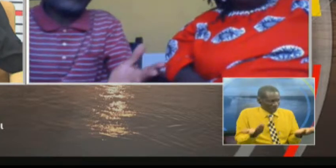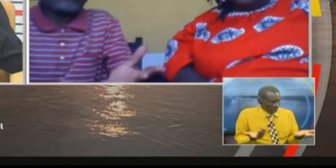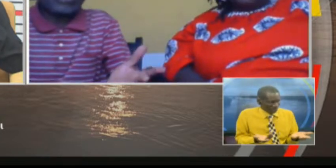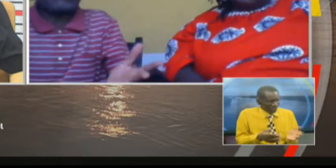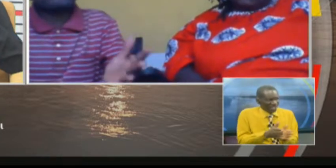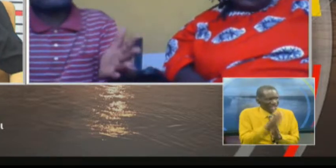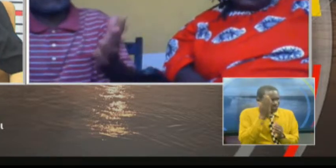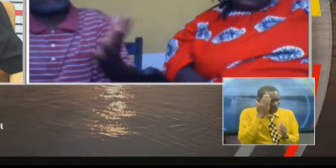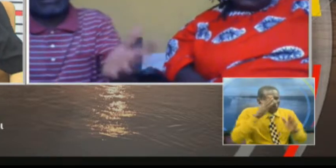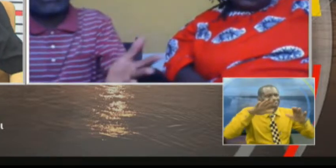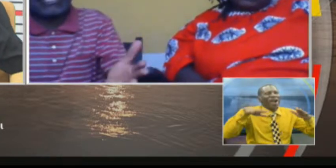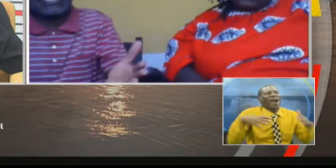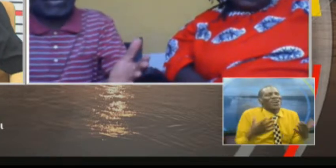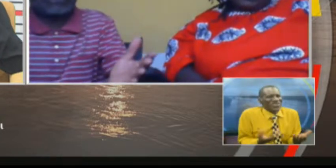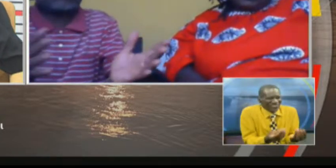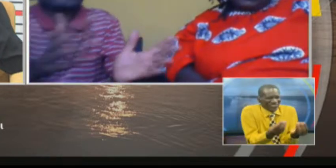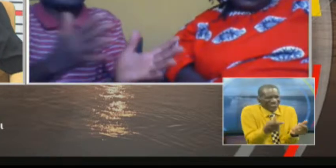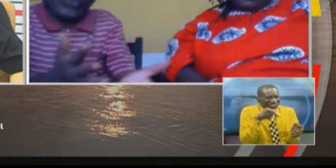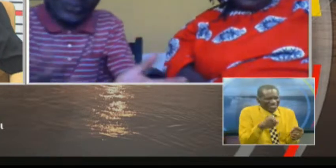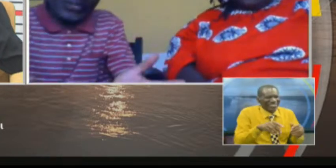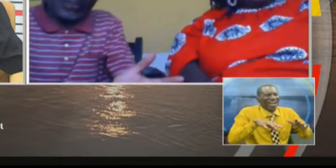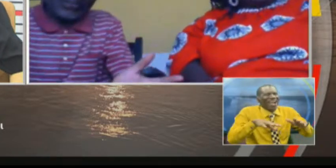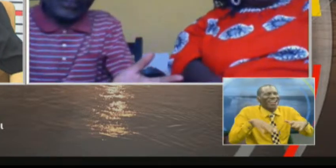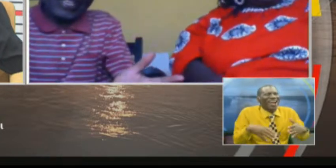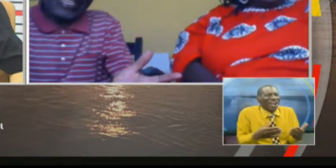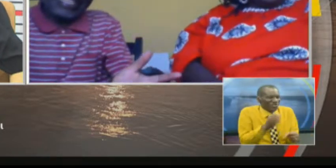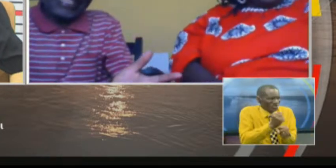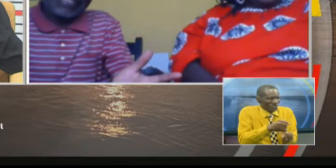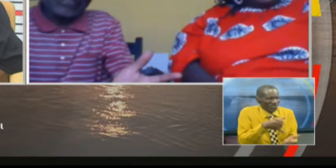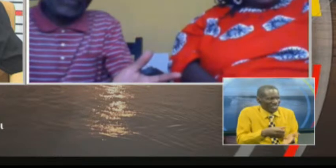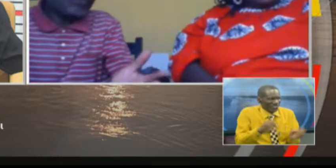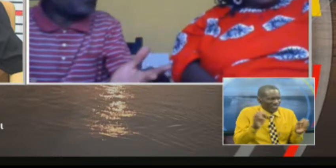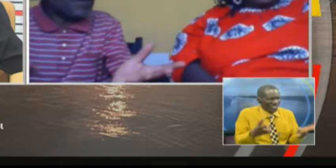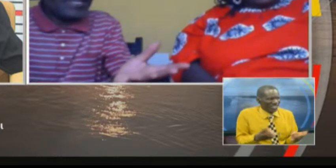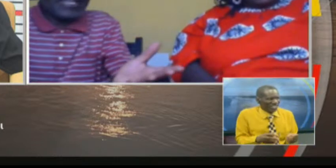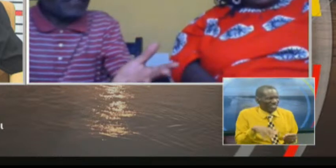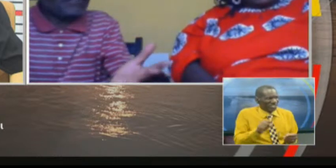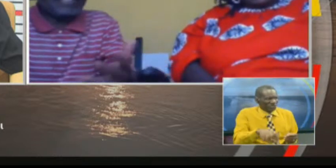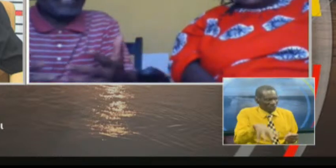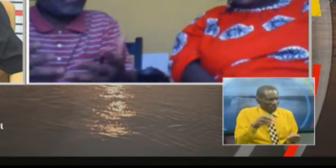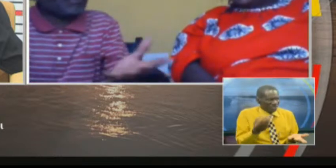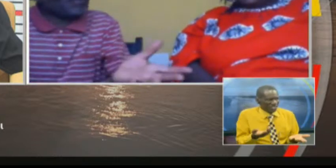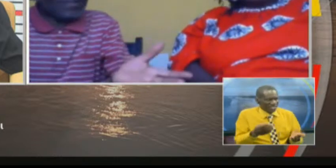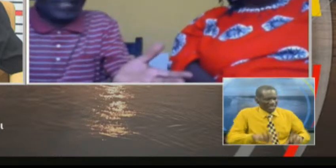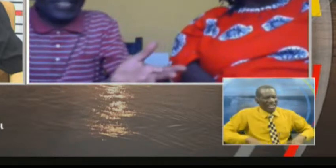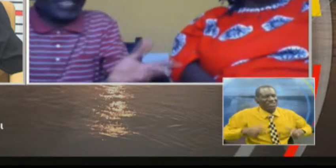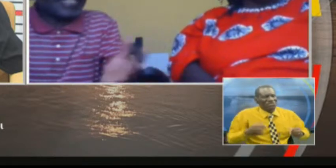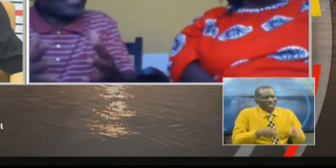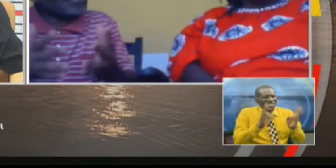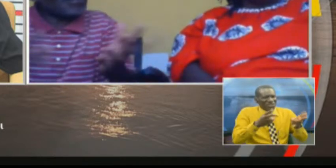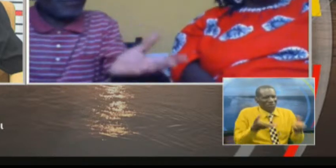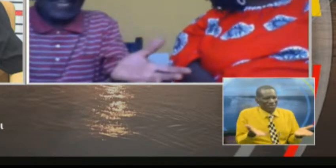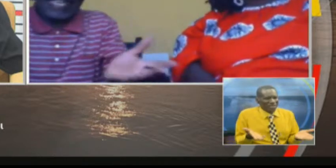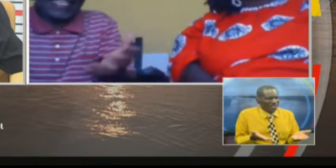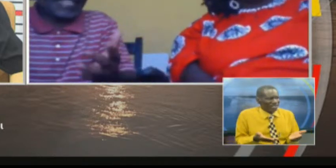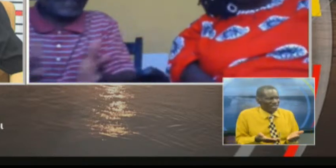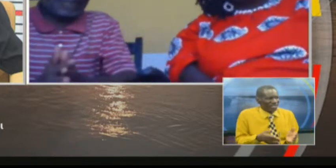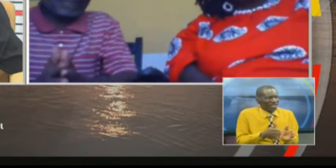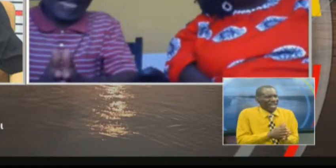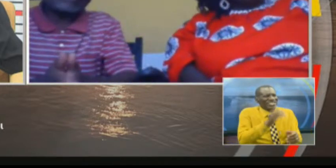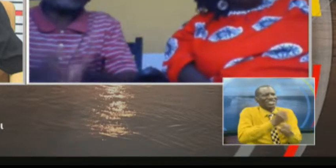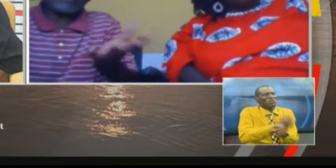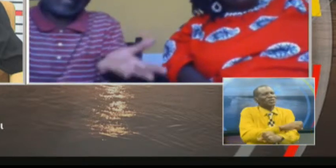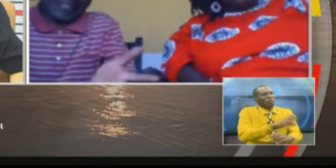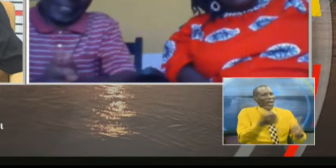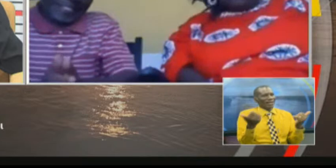you know how to go about it and what to do. Okay. So you find the life is just normal. It's just normal. And it works.